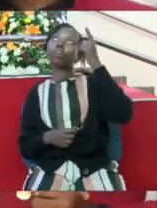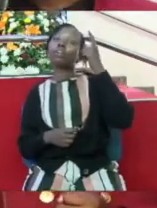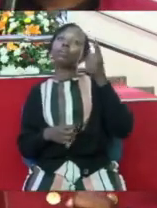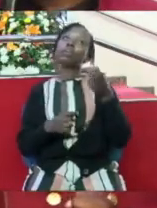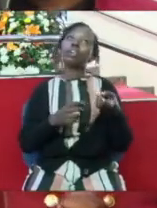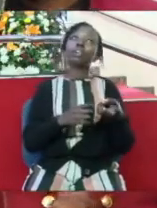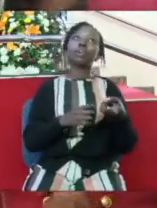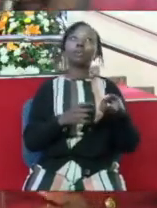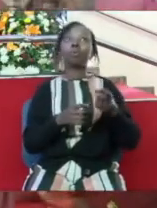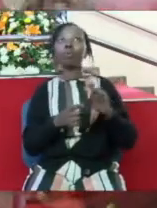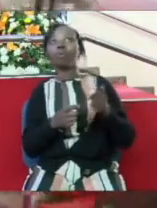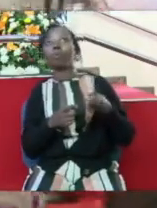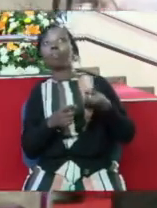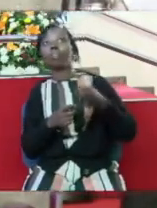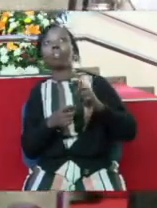wewe